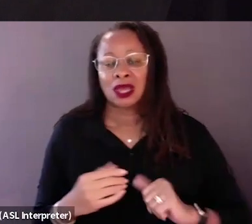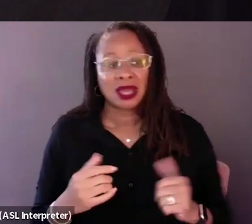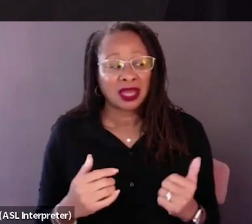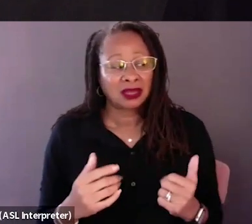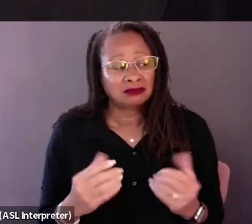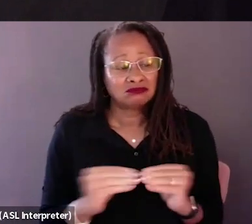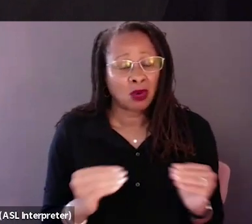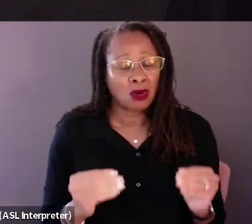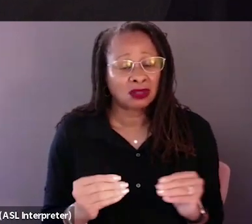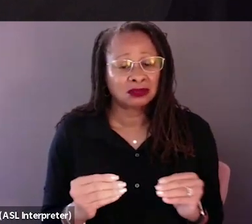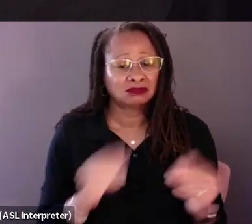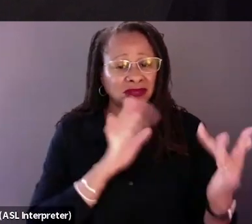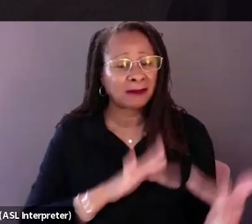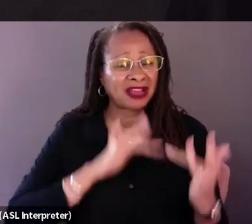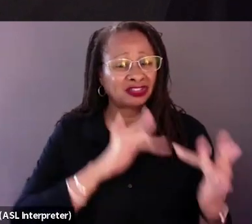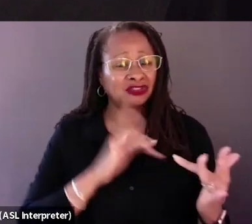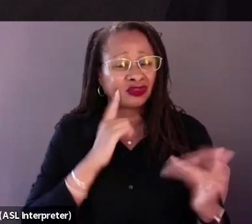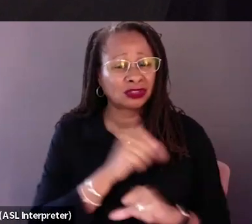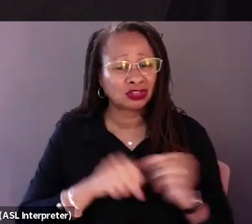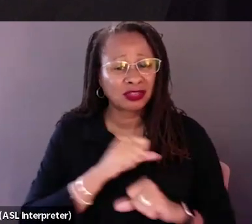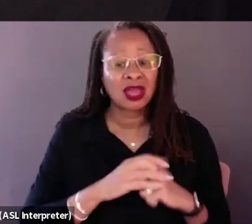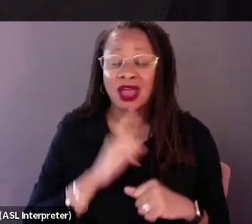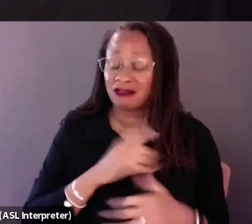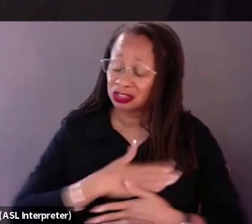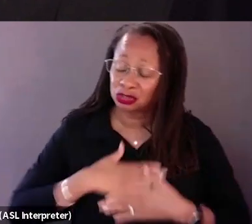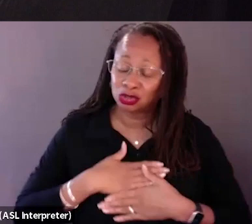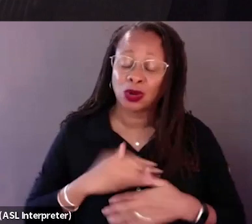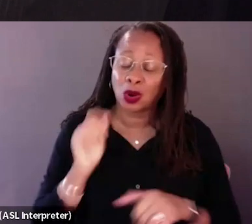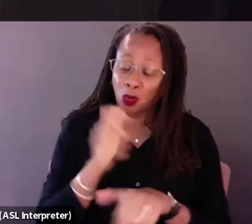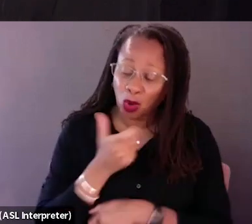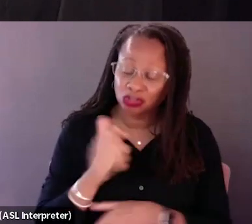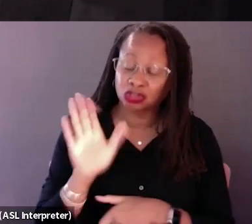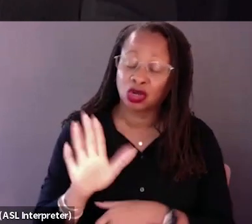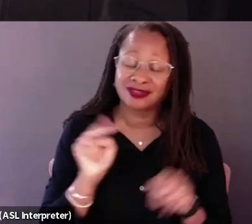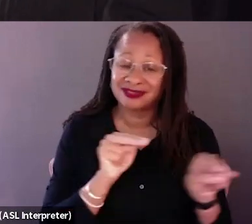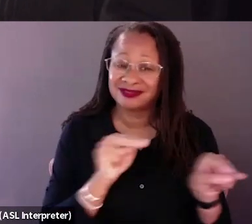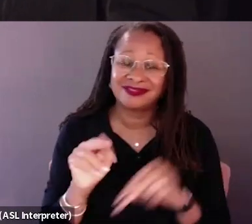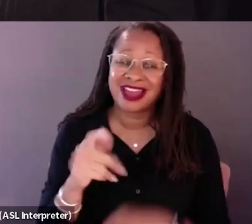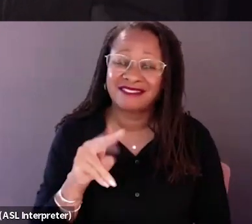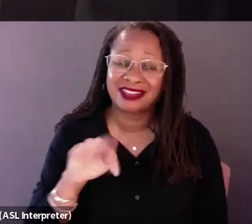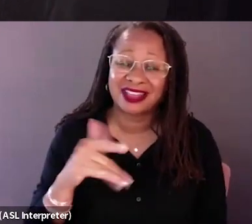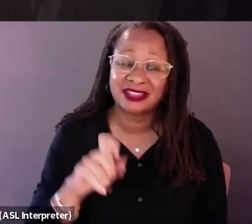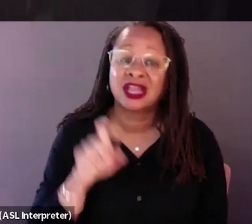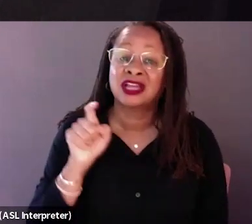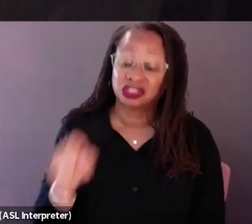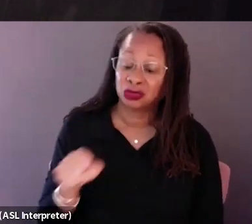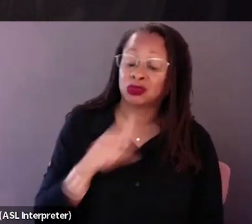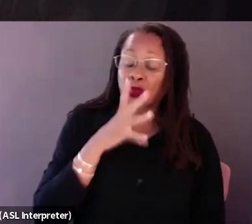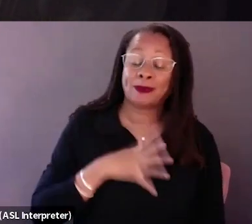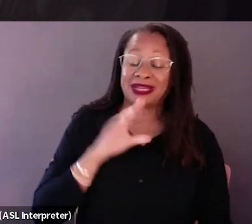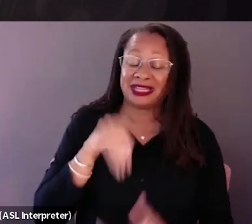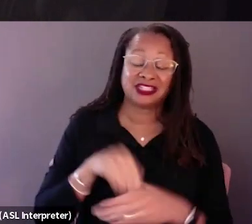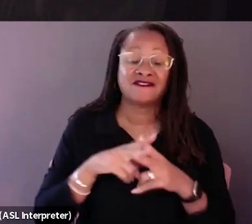compassion. And I just really enjoyed watching her navigate. She really was a woman in between two very